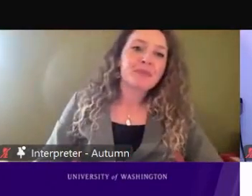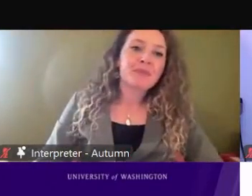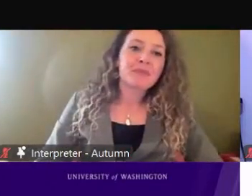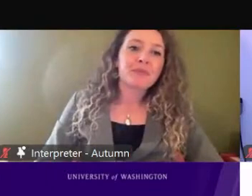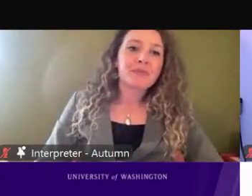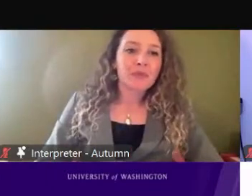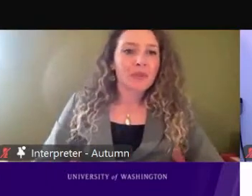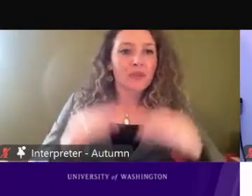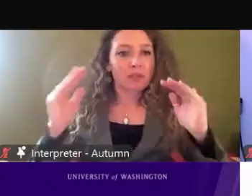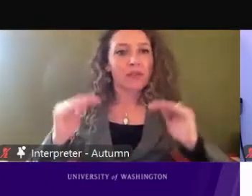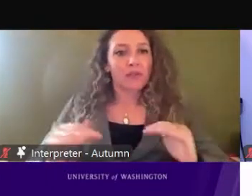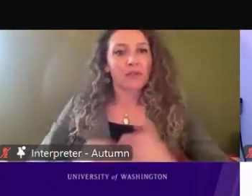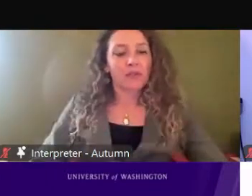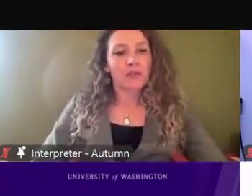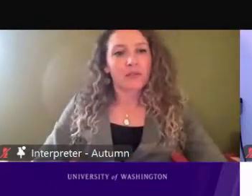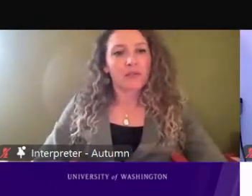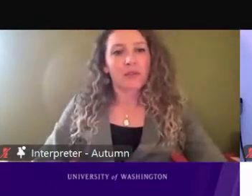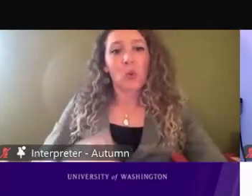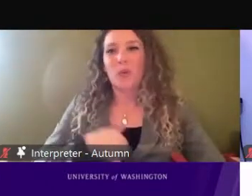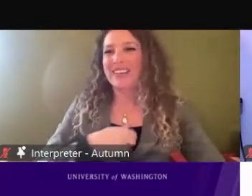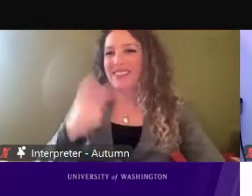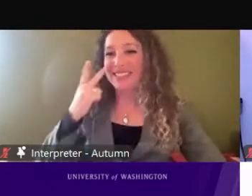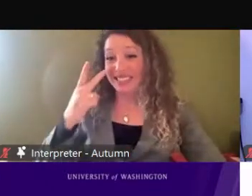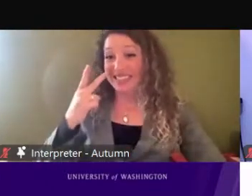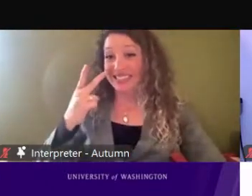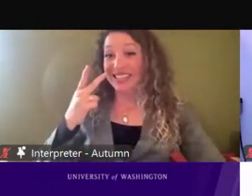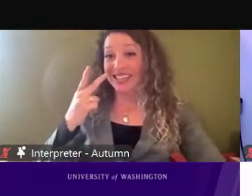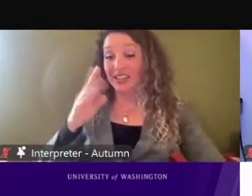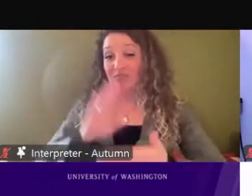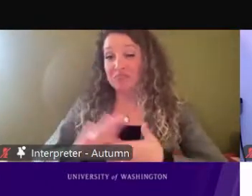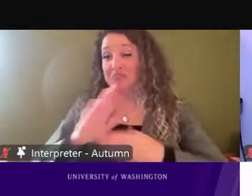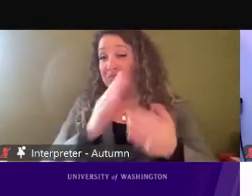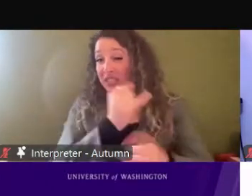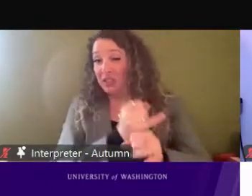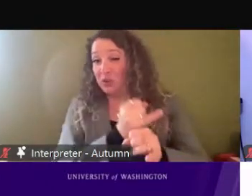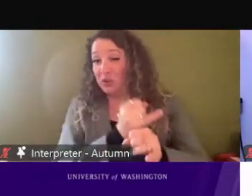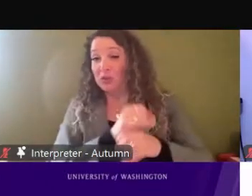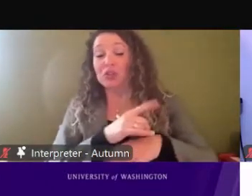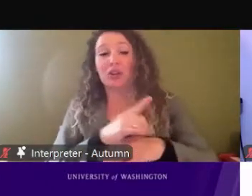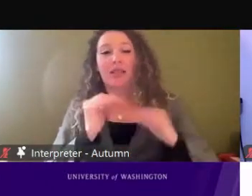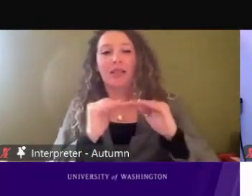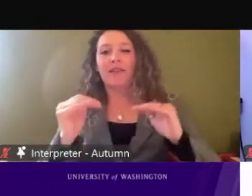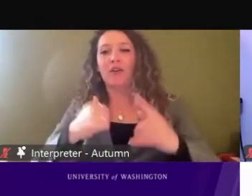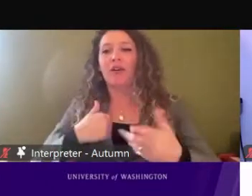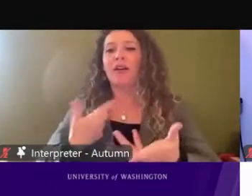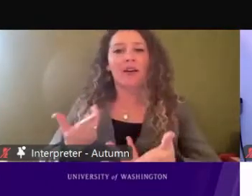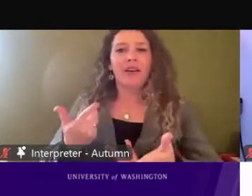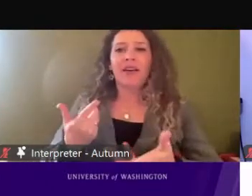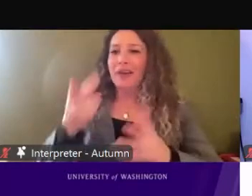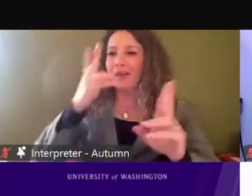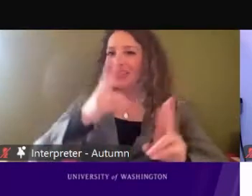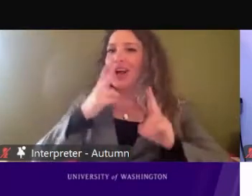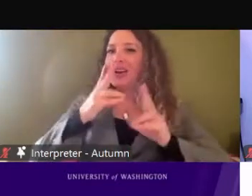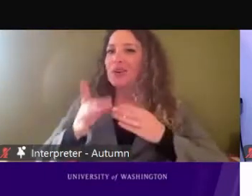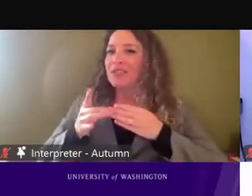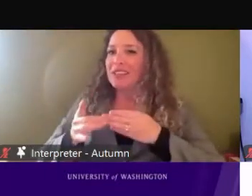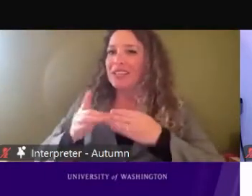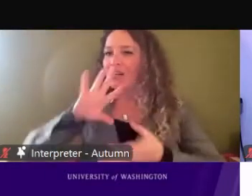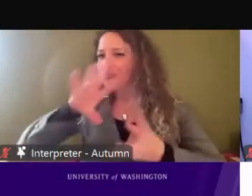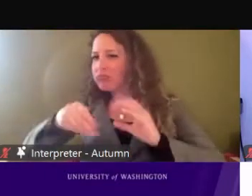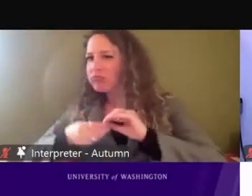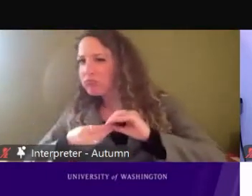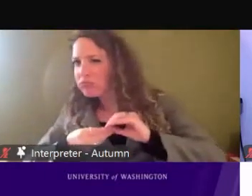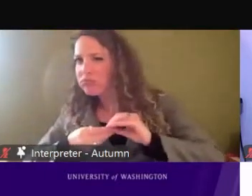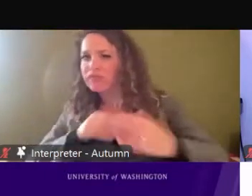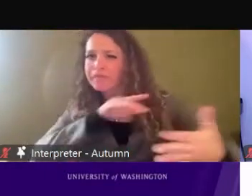We have seen this at an institutional level as well. Evans and I had the honor of leading a qualitative